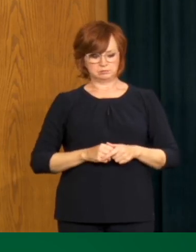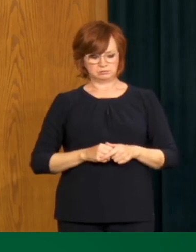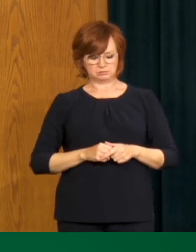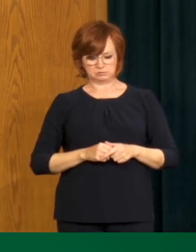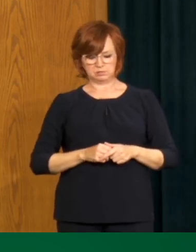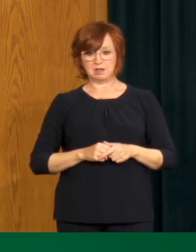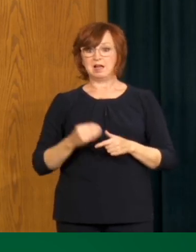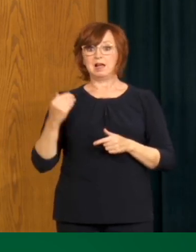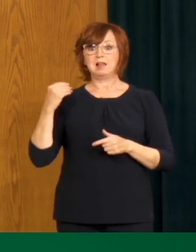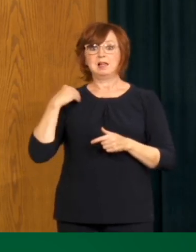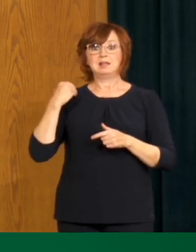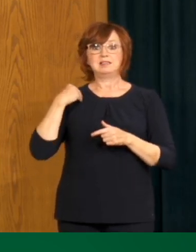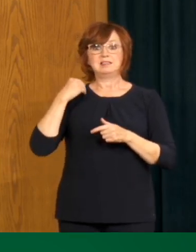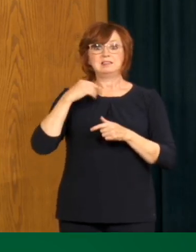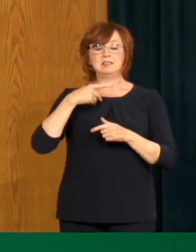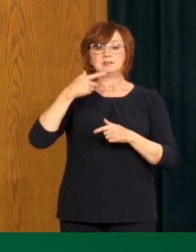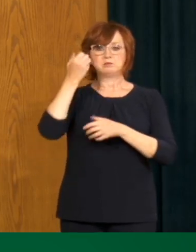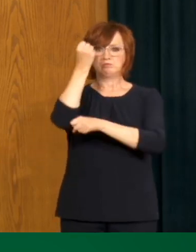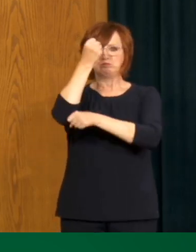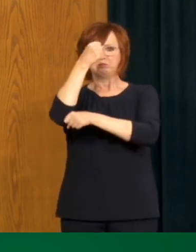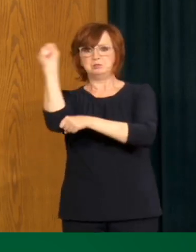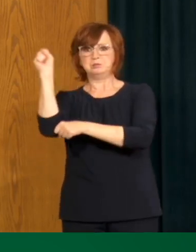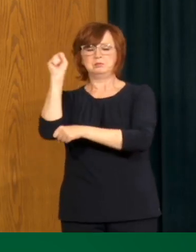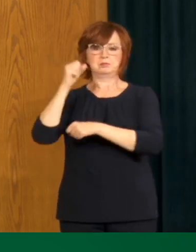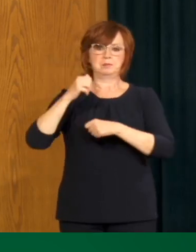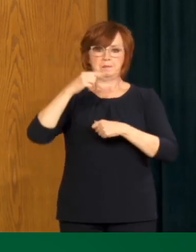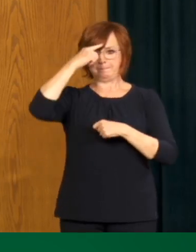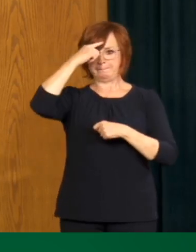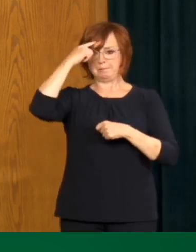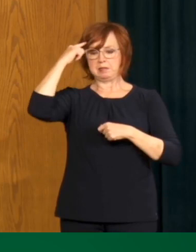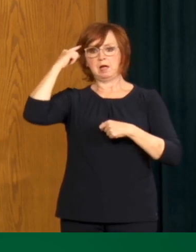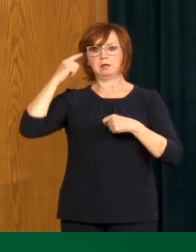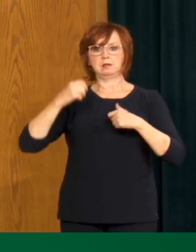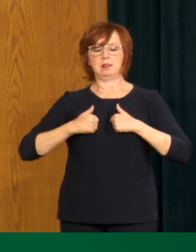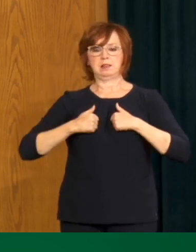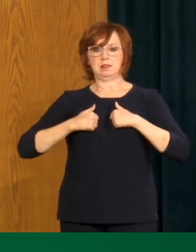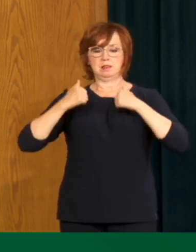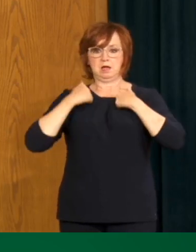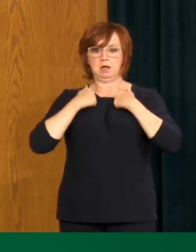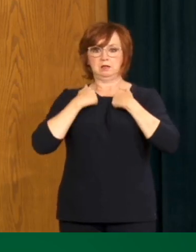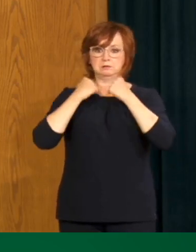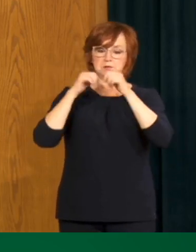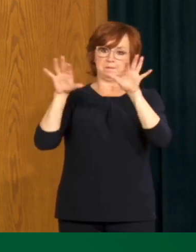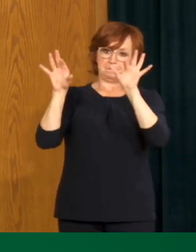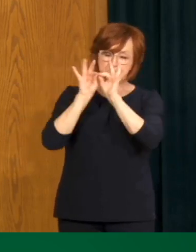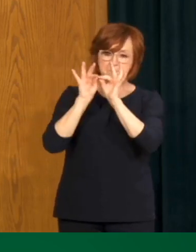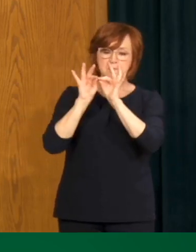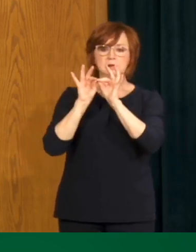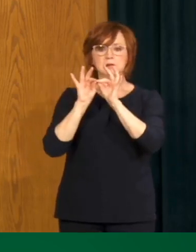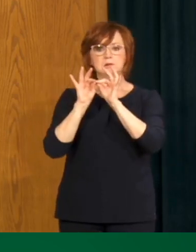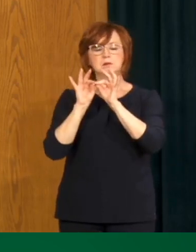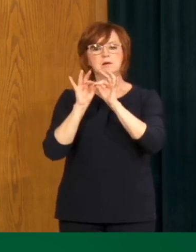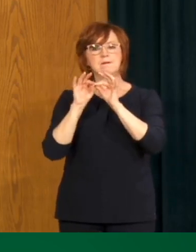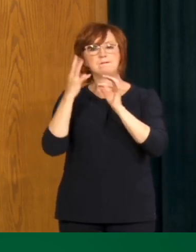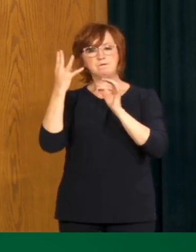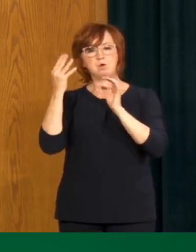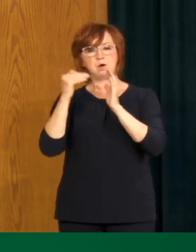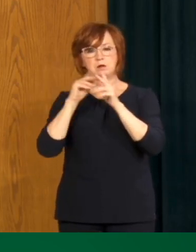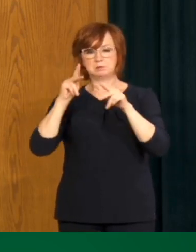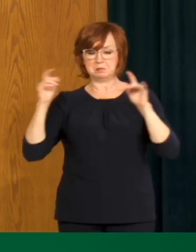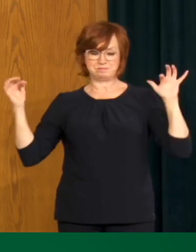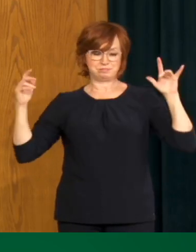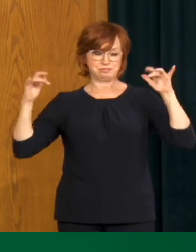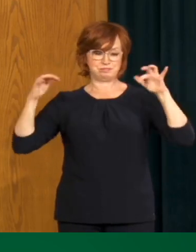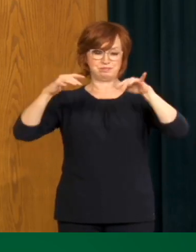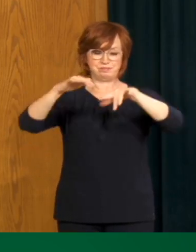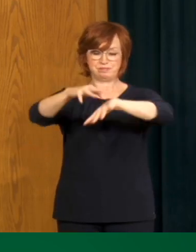protests, we have and will again remind that if you were at an event where you may have been closer than 2 meters or may have passed things back